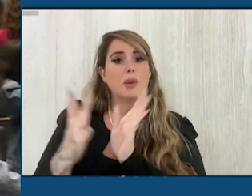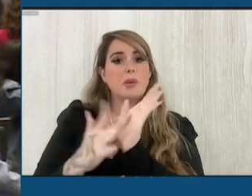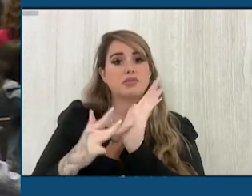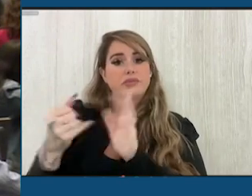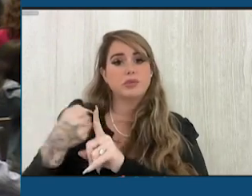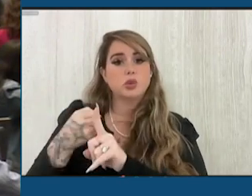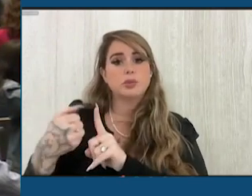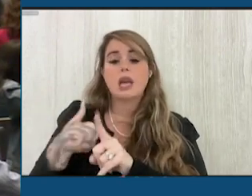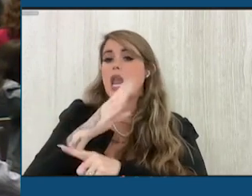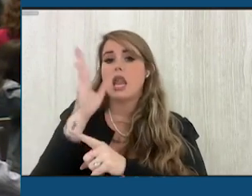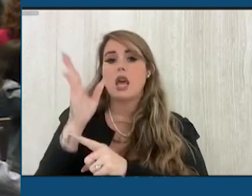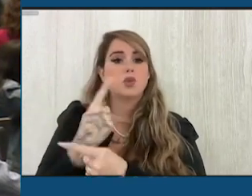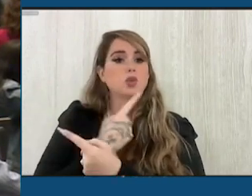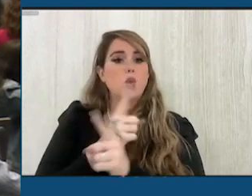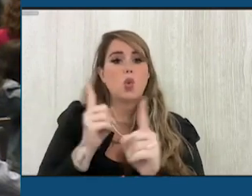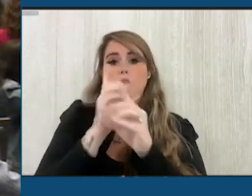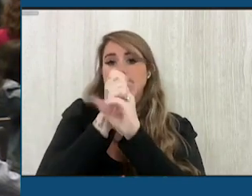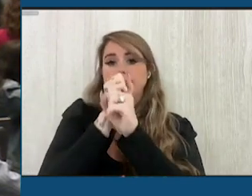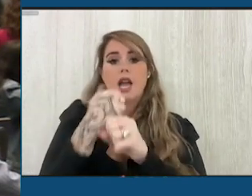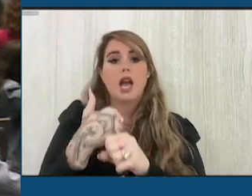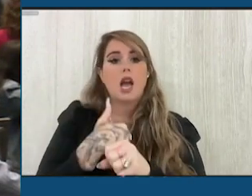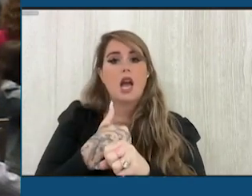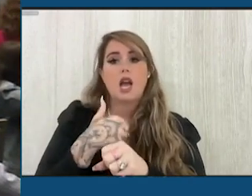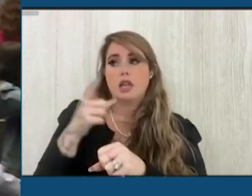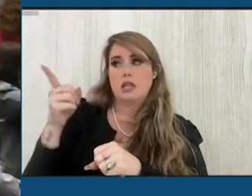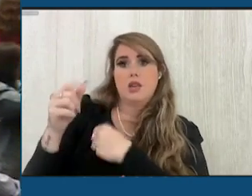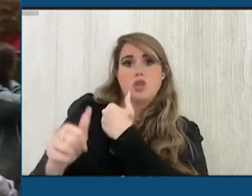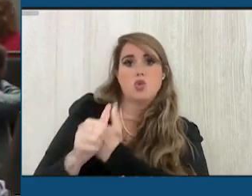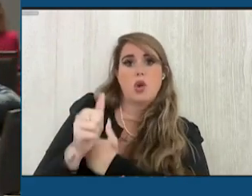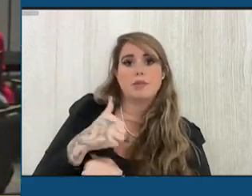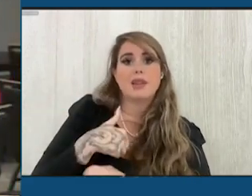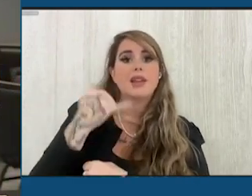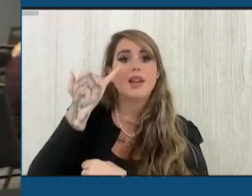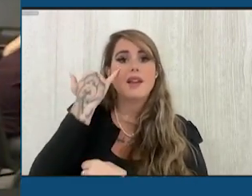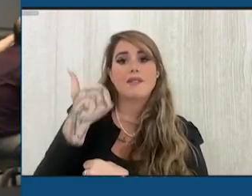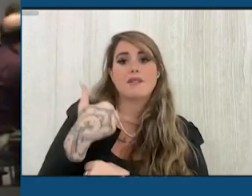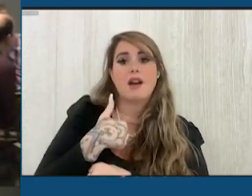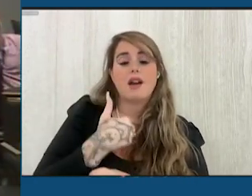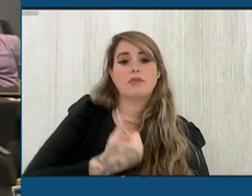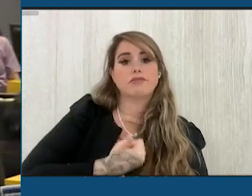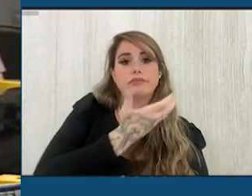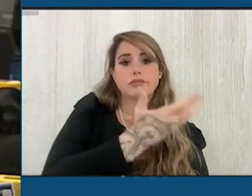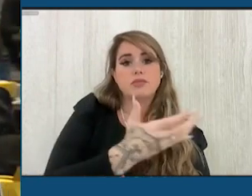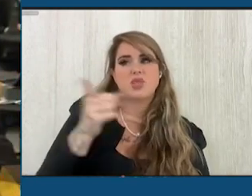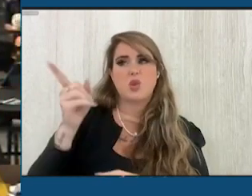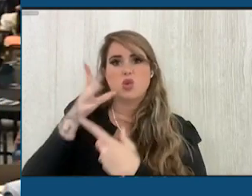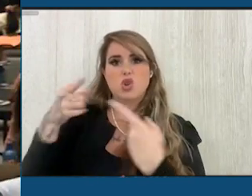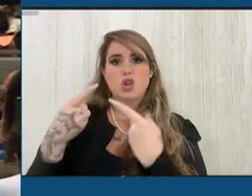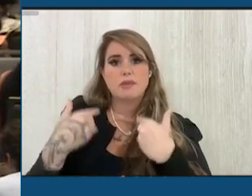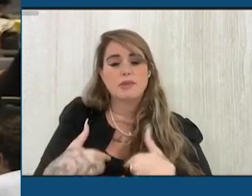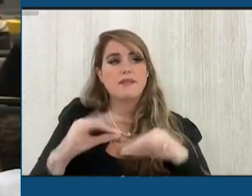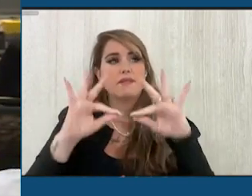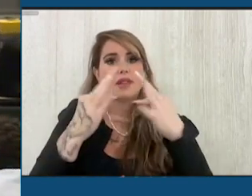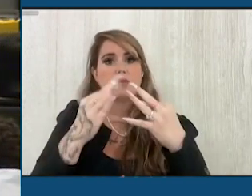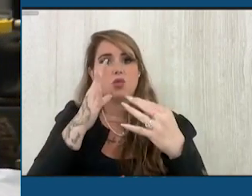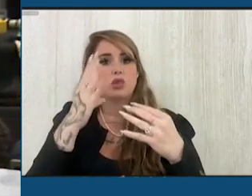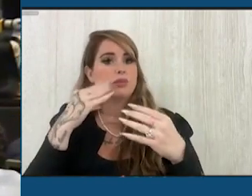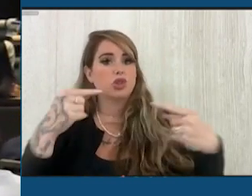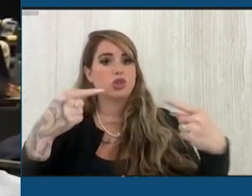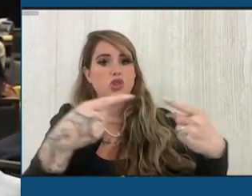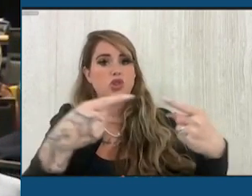it. I was threatened by the abuser. If I shared what was happening, I would be harmed. My family would be harmed.